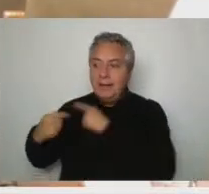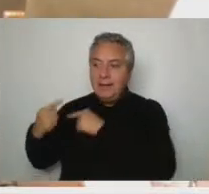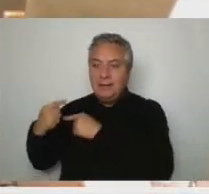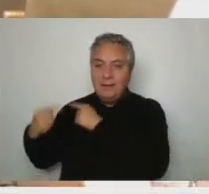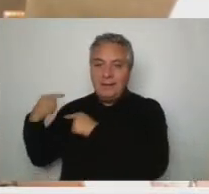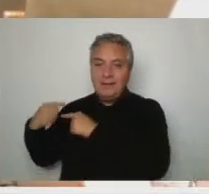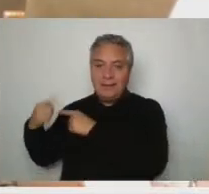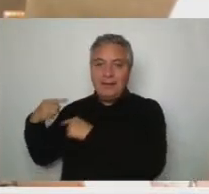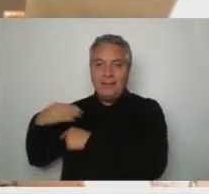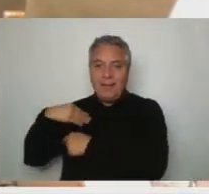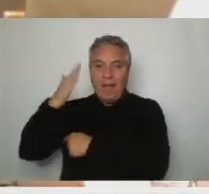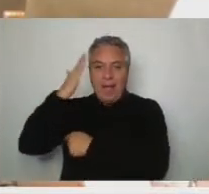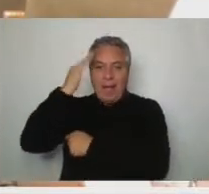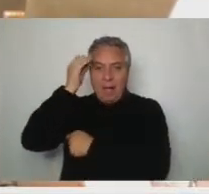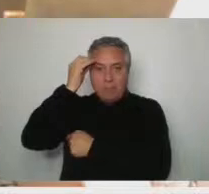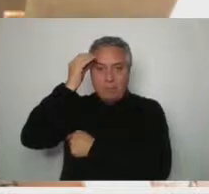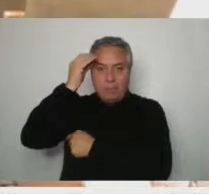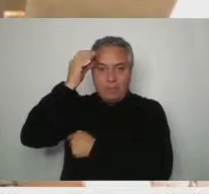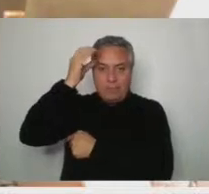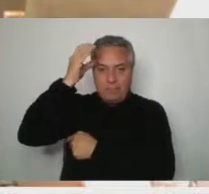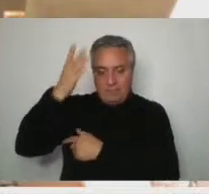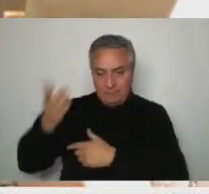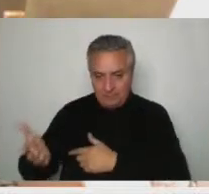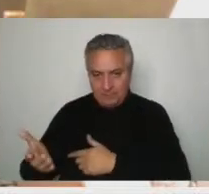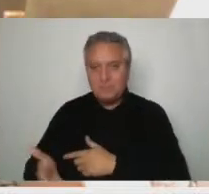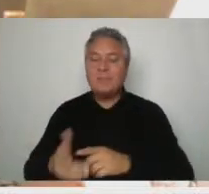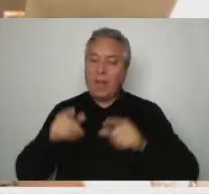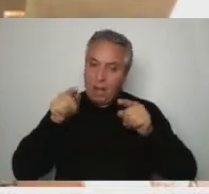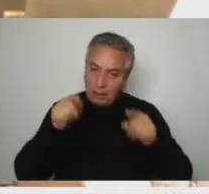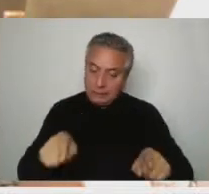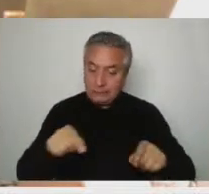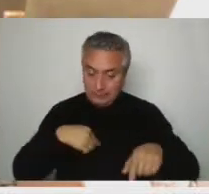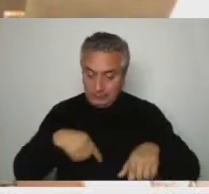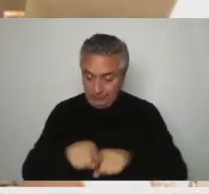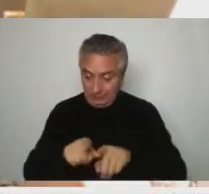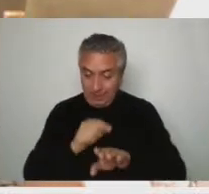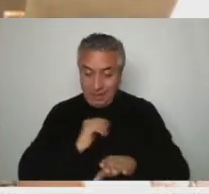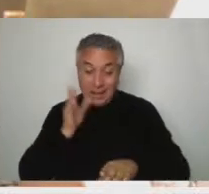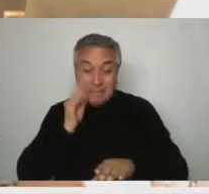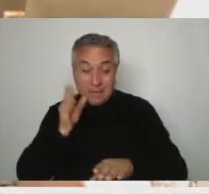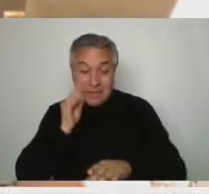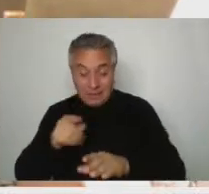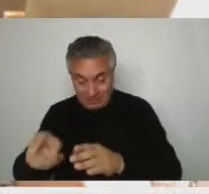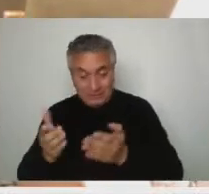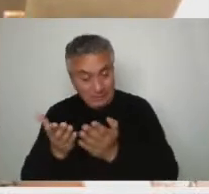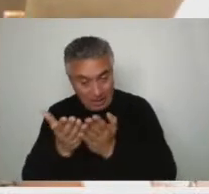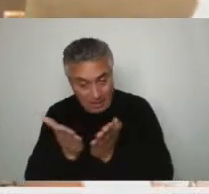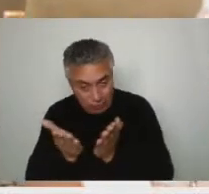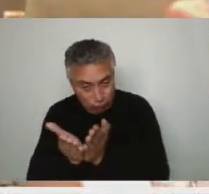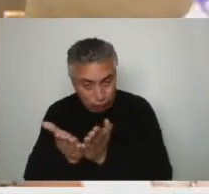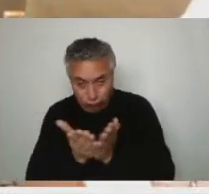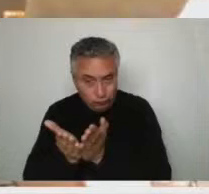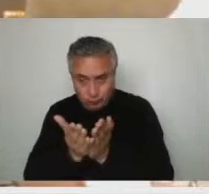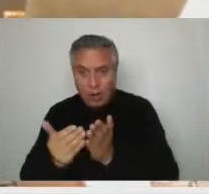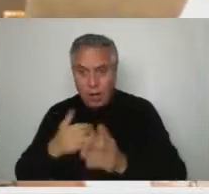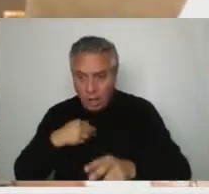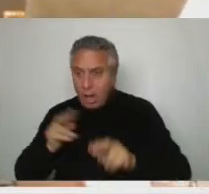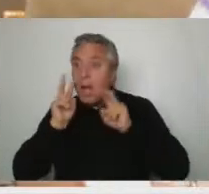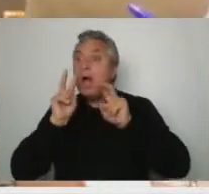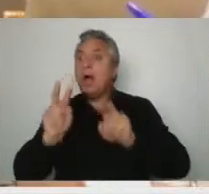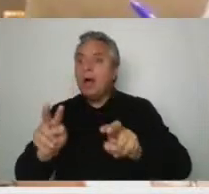Building blocks based on your past experiences. And this longitudinal concept of